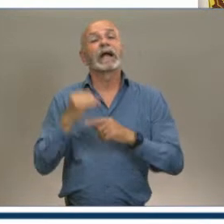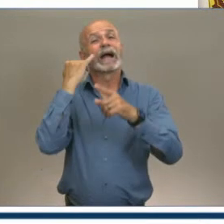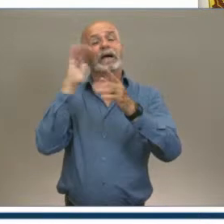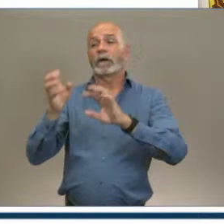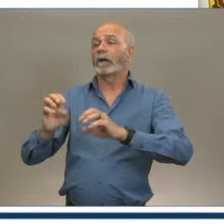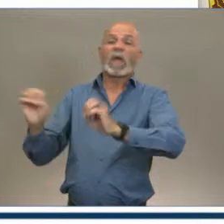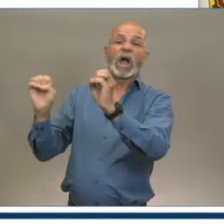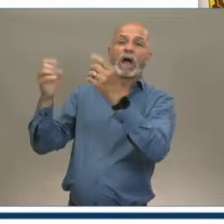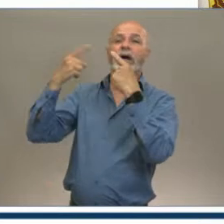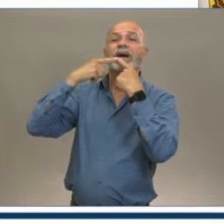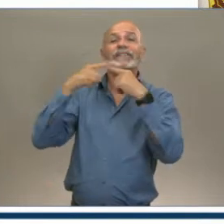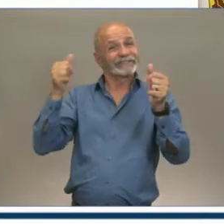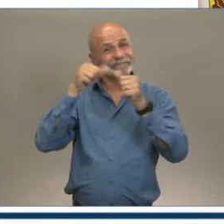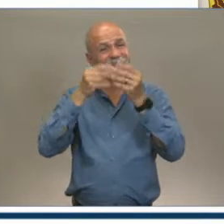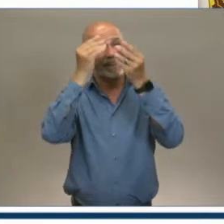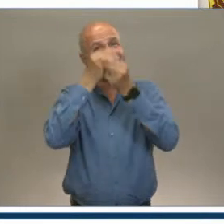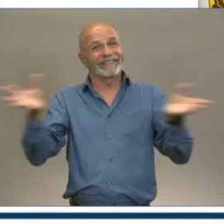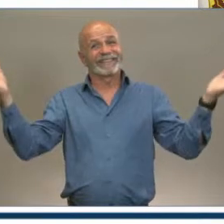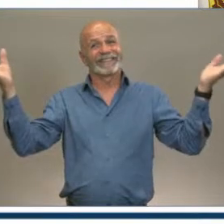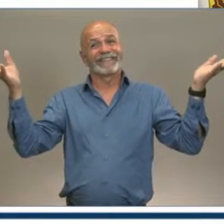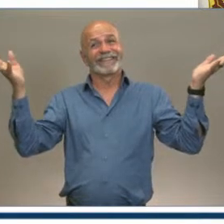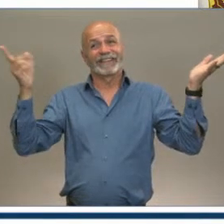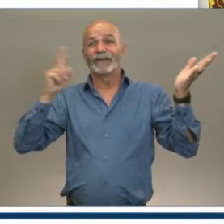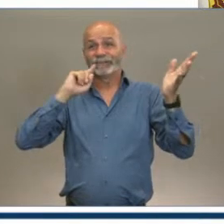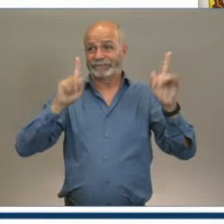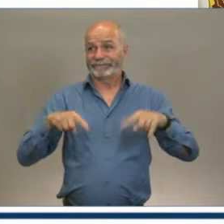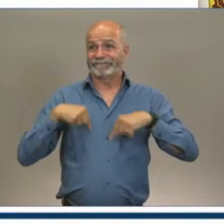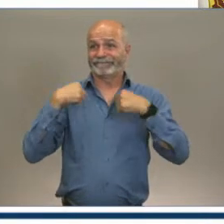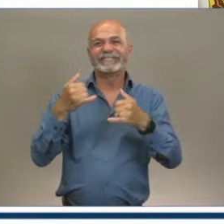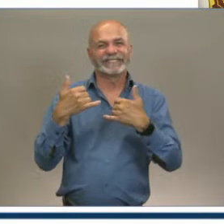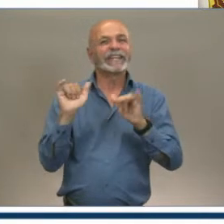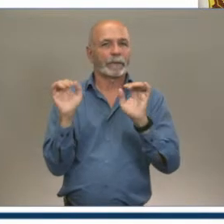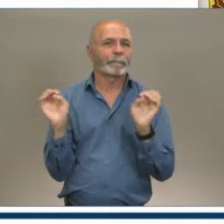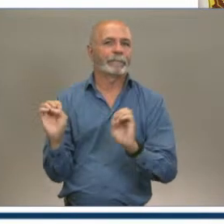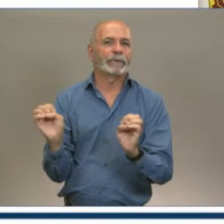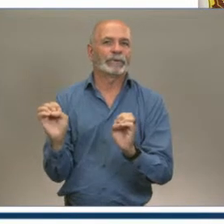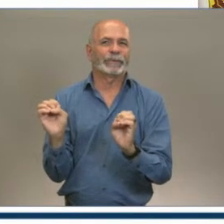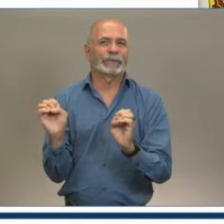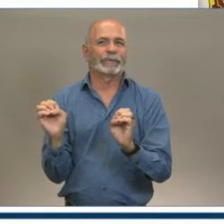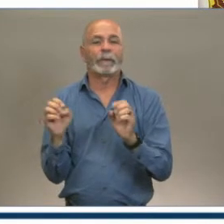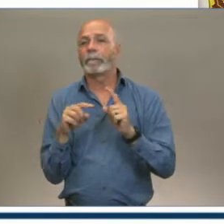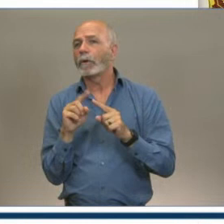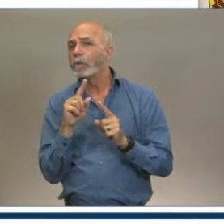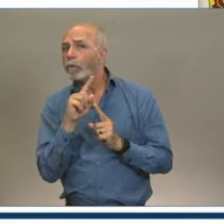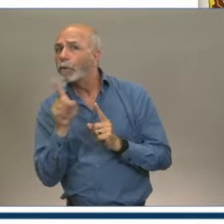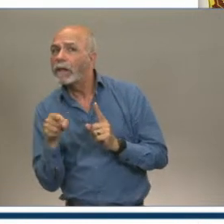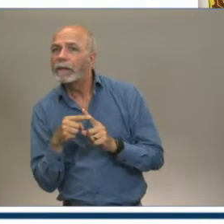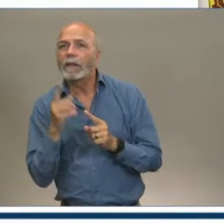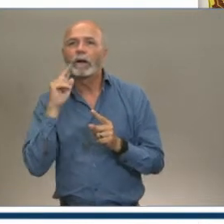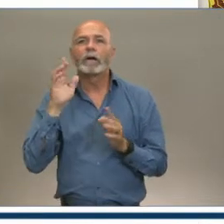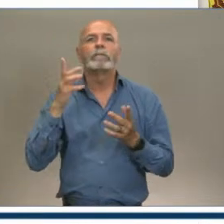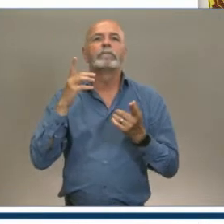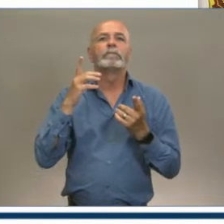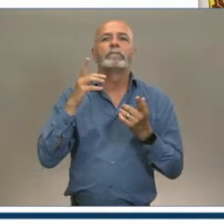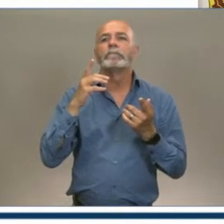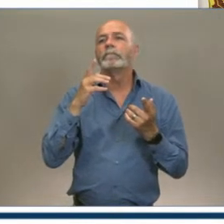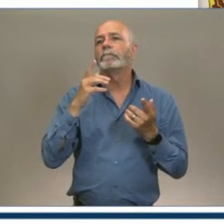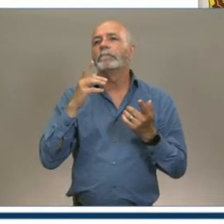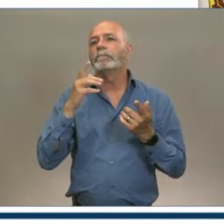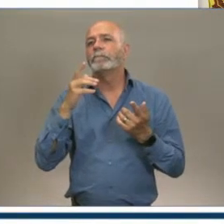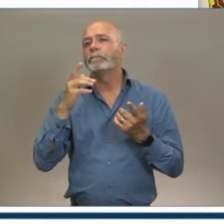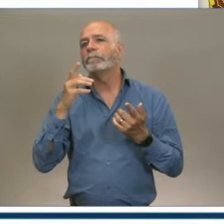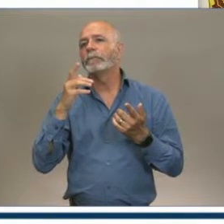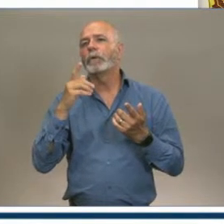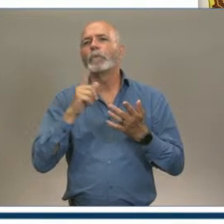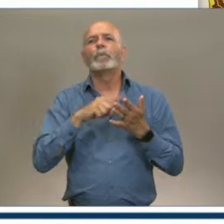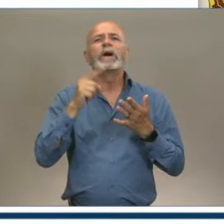the Premier could walk us through what targets and what sort of metrics are you considering to get us out of the state of